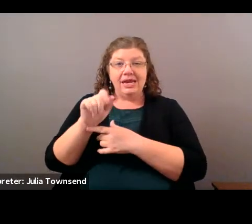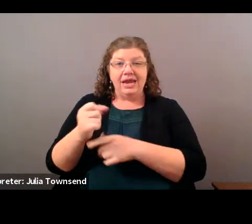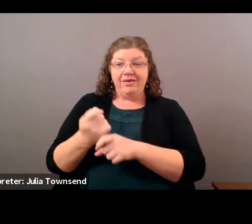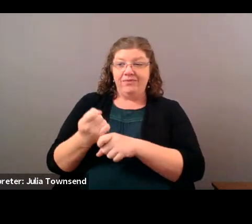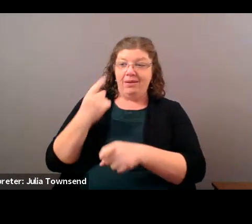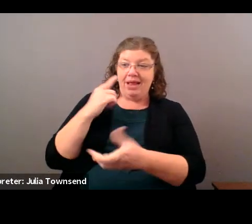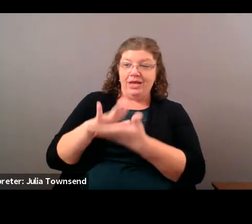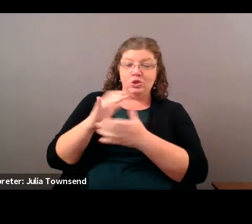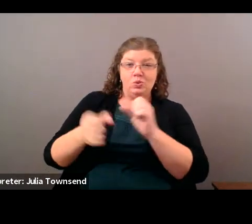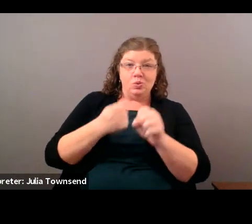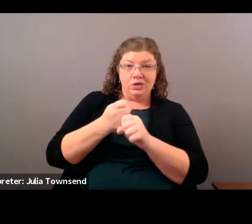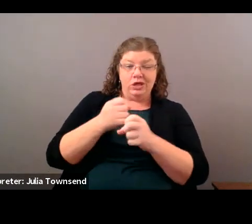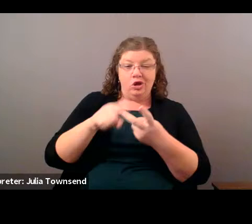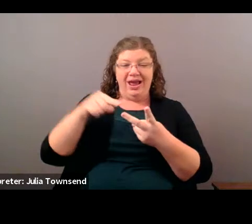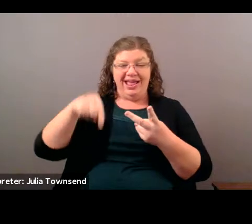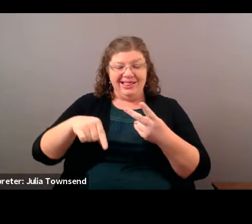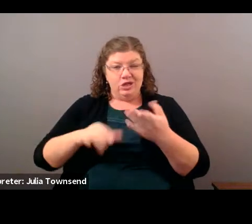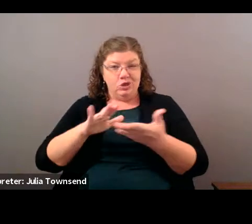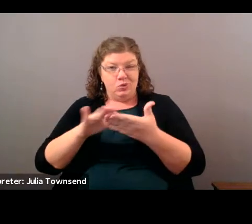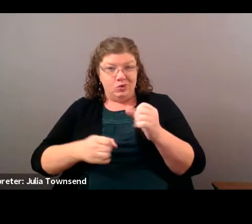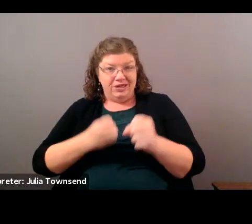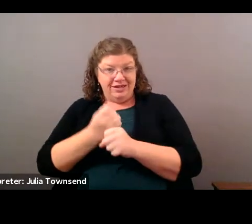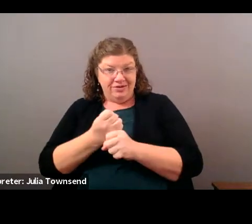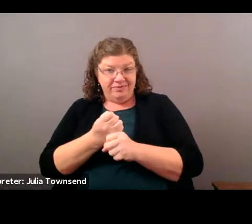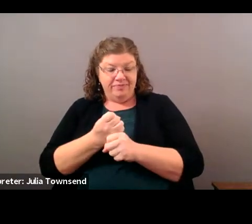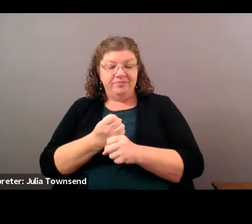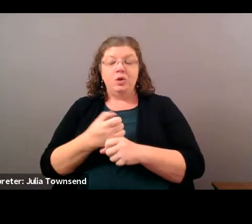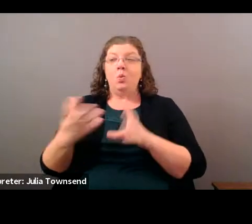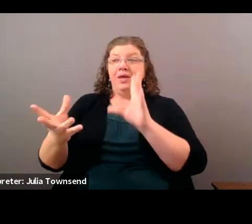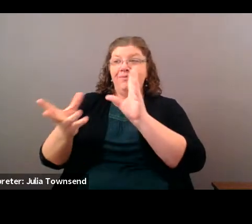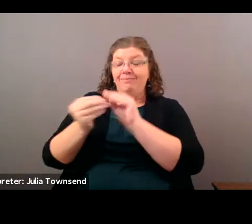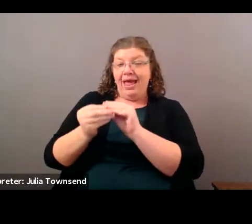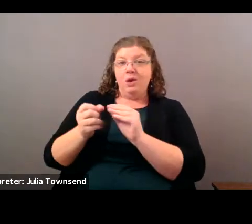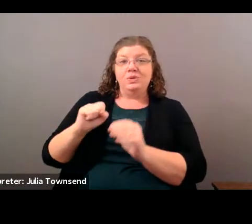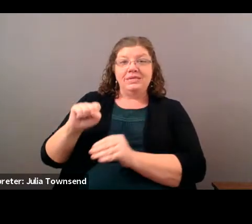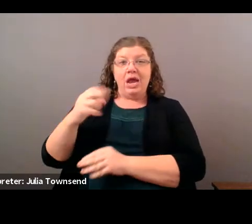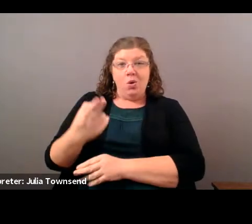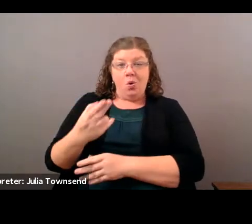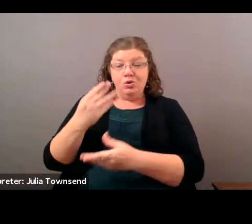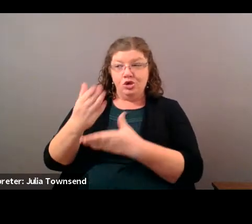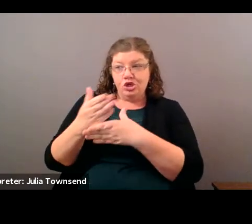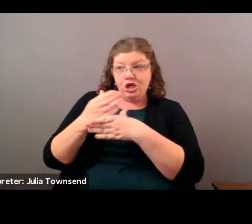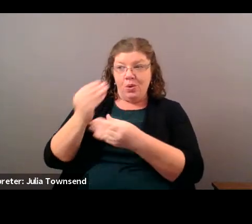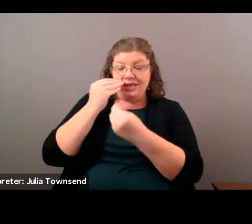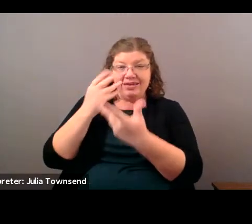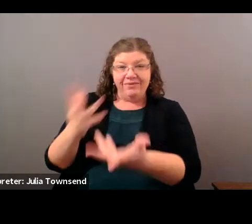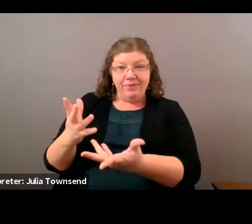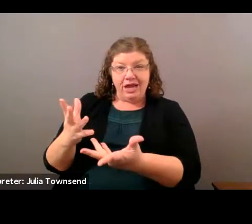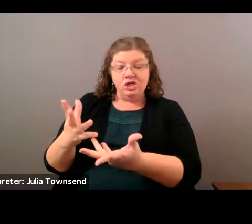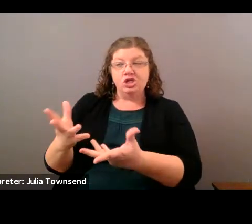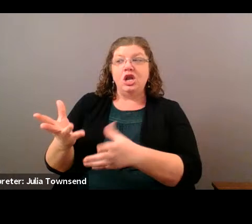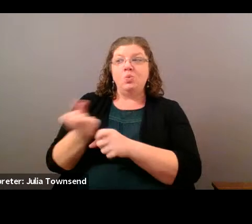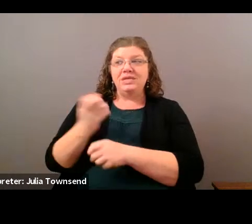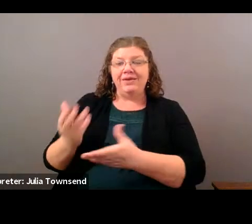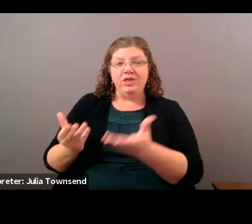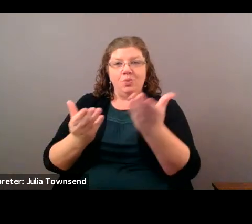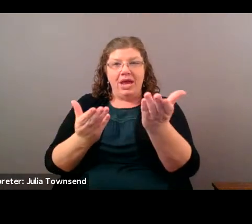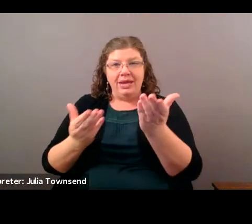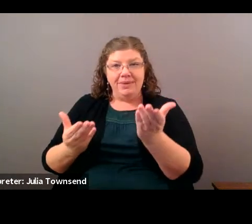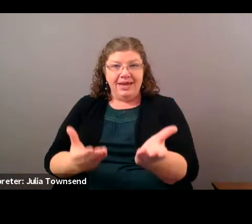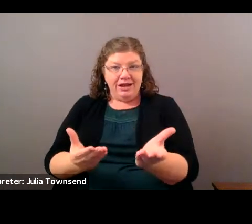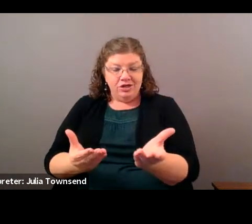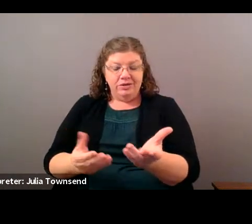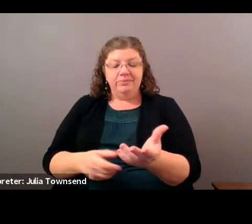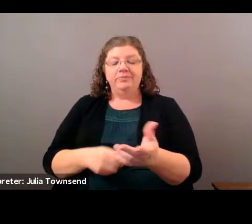and this school year. We've met with stakeholders, sharing this information and receiving the recommendations. And